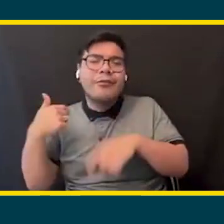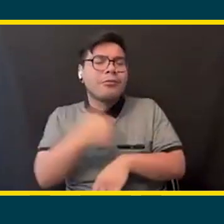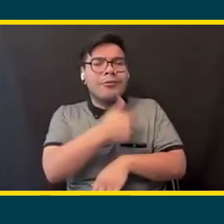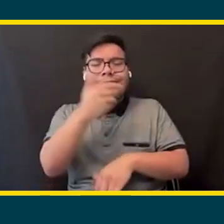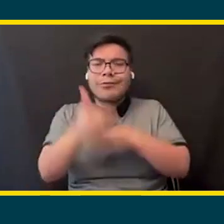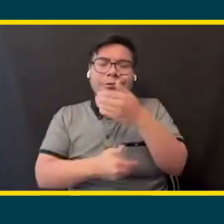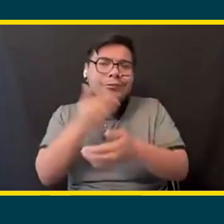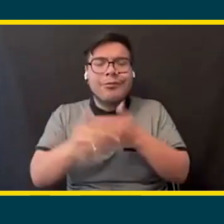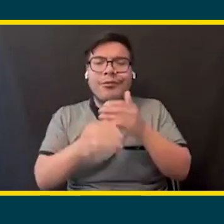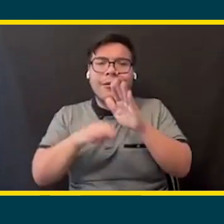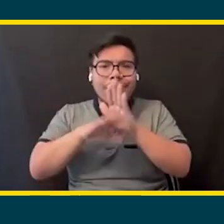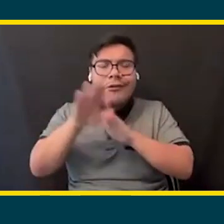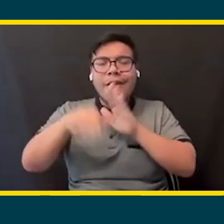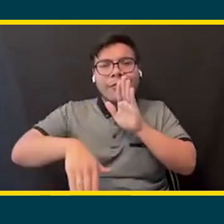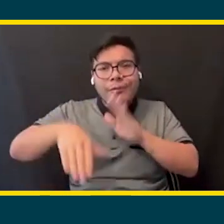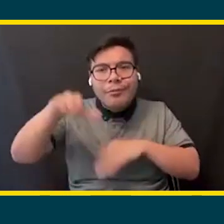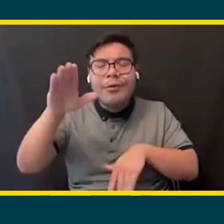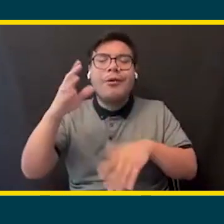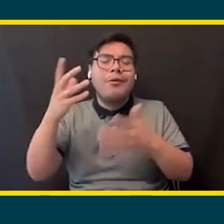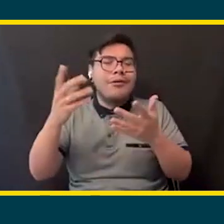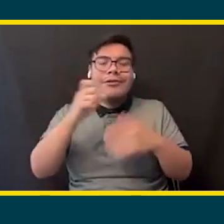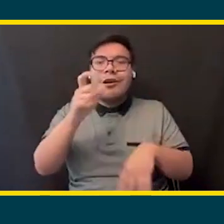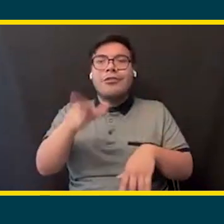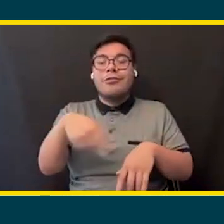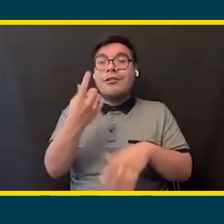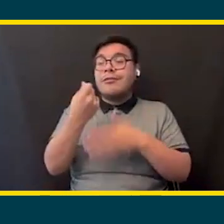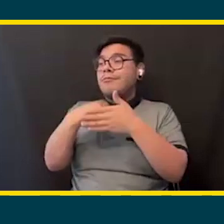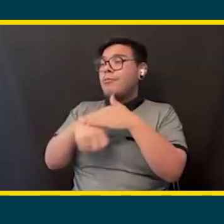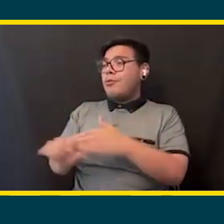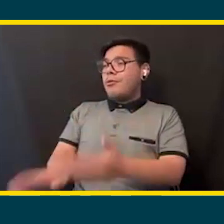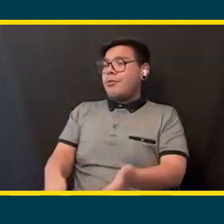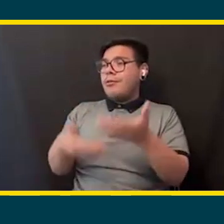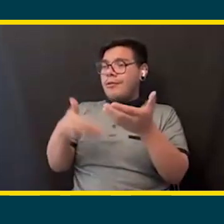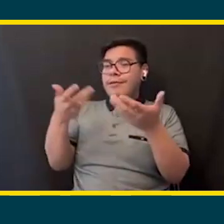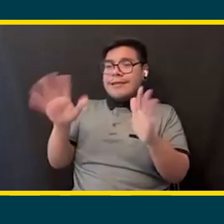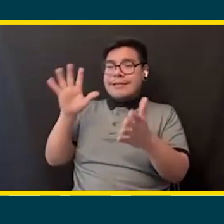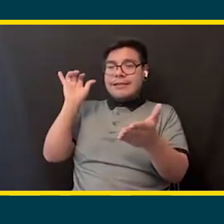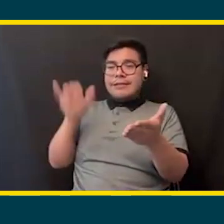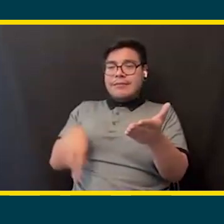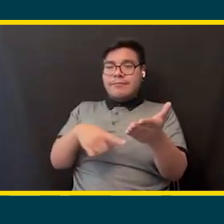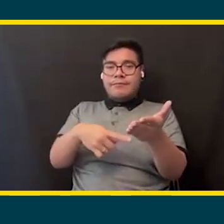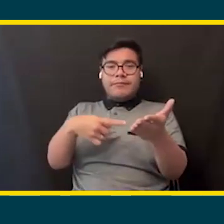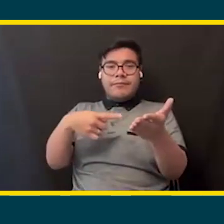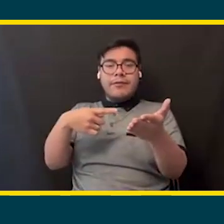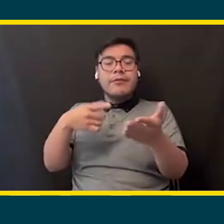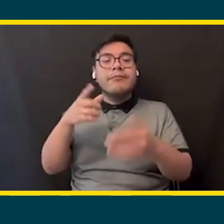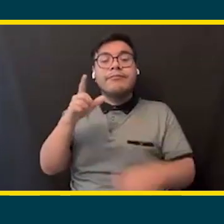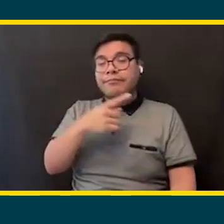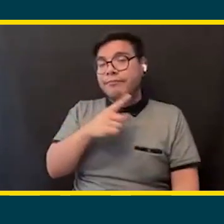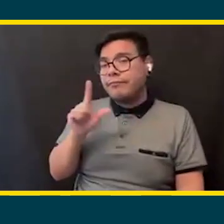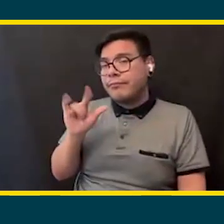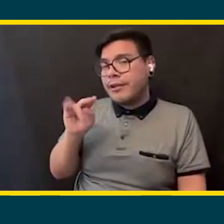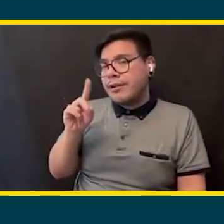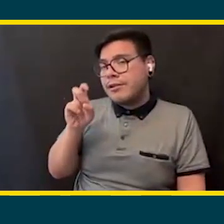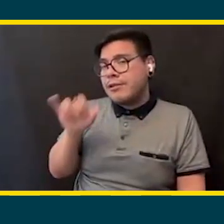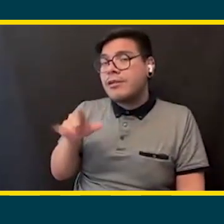it isn't just one stationary thing from birth. This is Lindsay. do you think that that is, and this is for anybody,